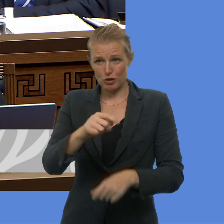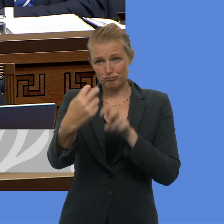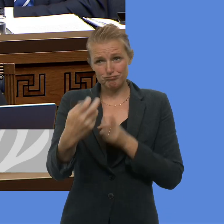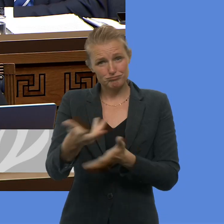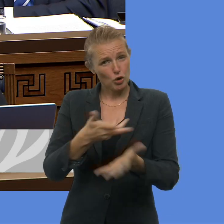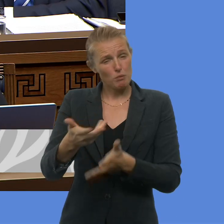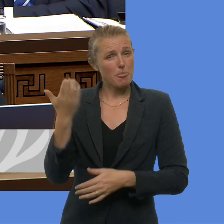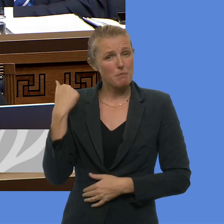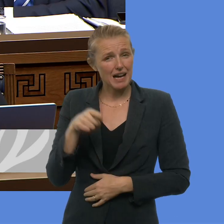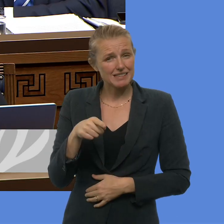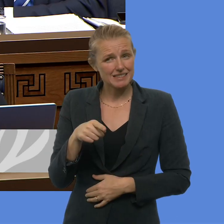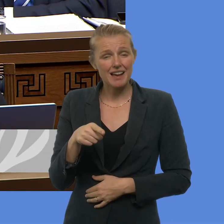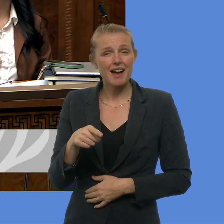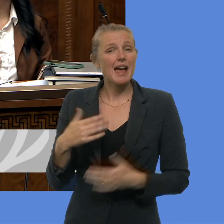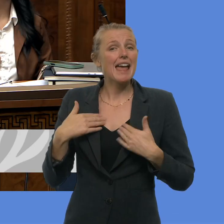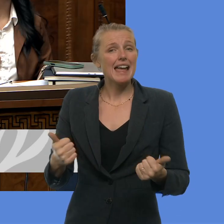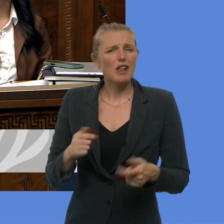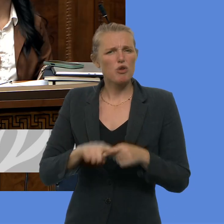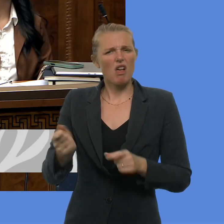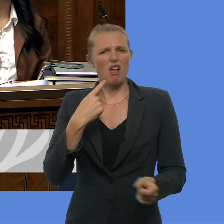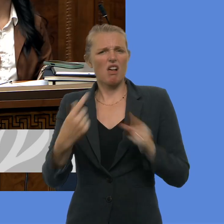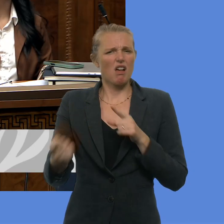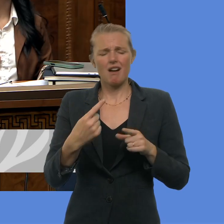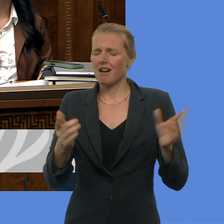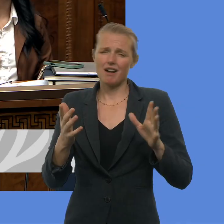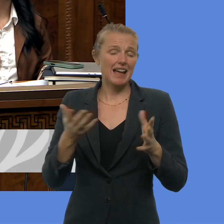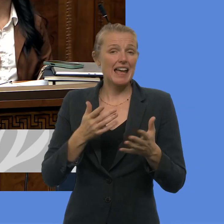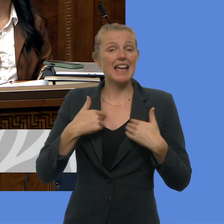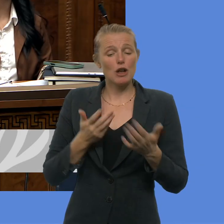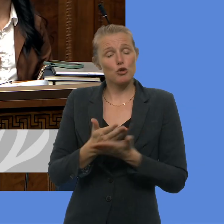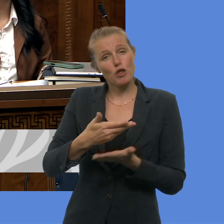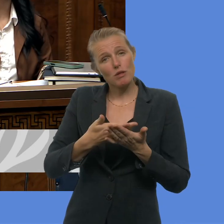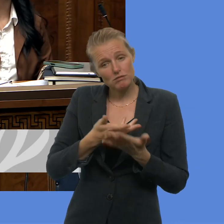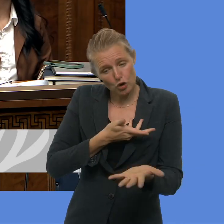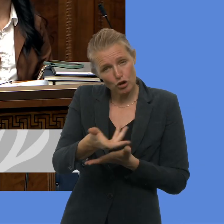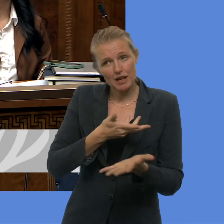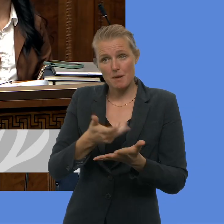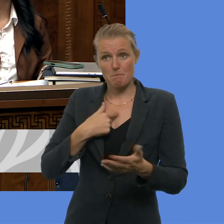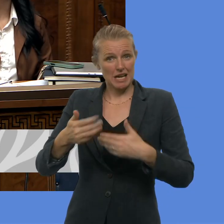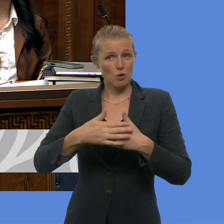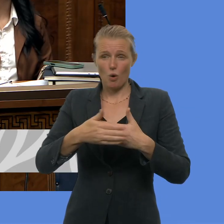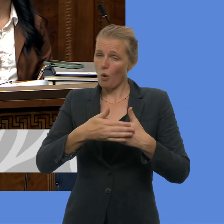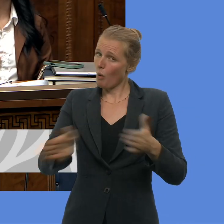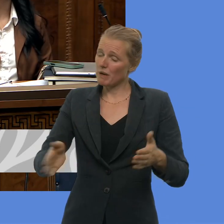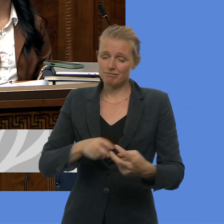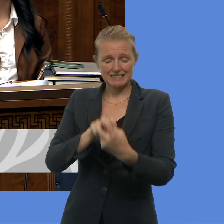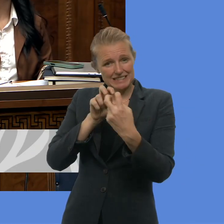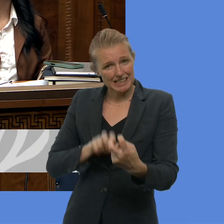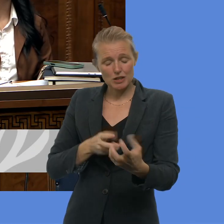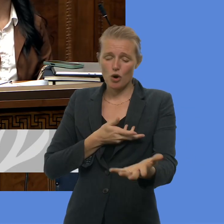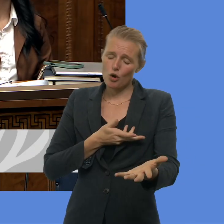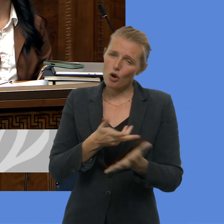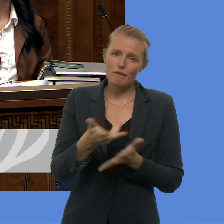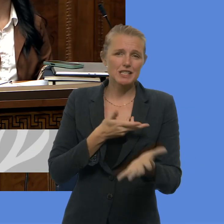past. That's the way in which we heal. That's the way in which we try to move forward. So my door is open to you at all times to have a sit down and have a